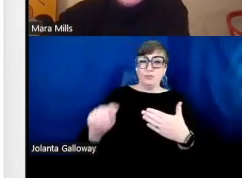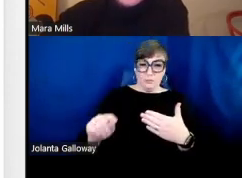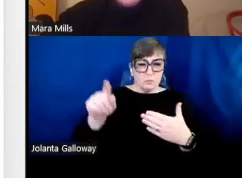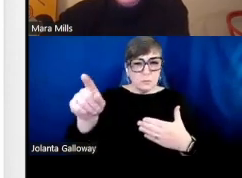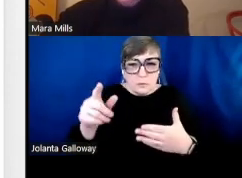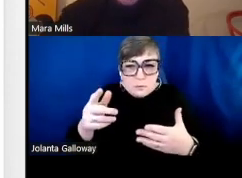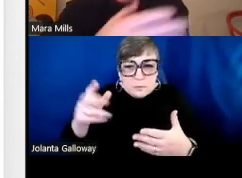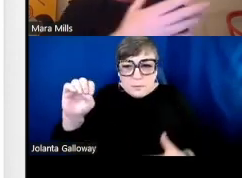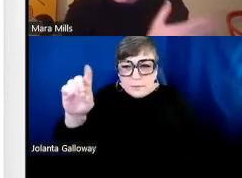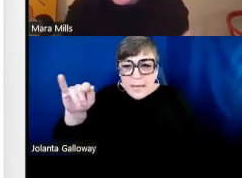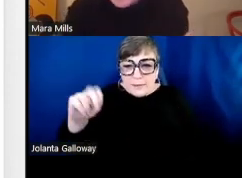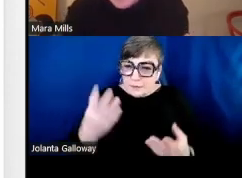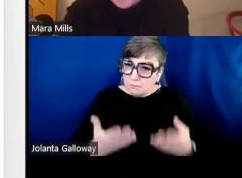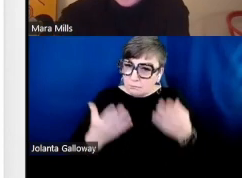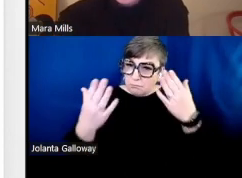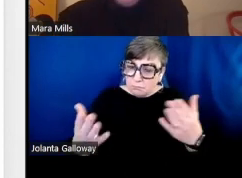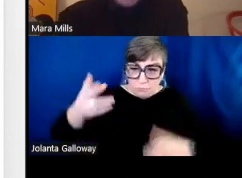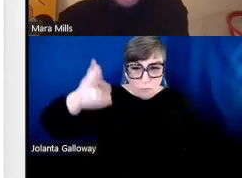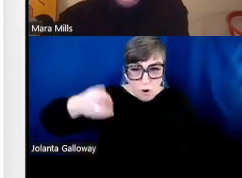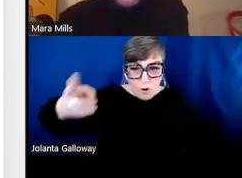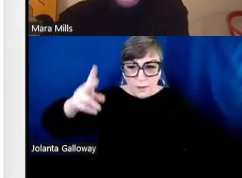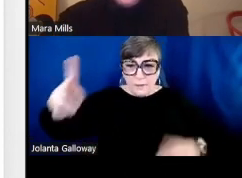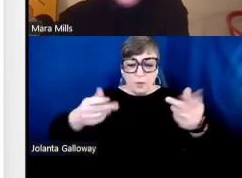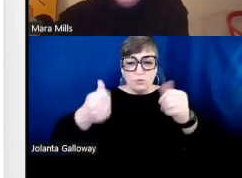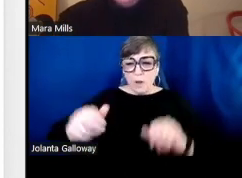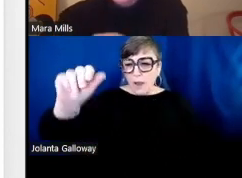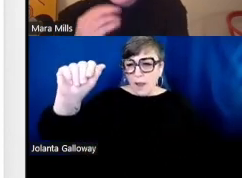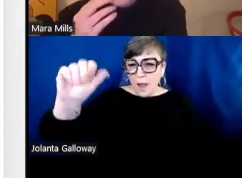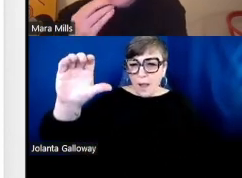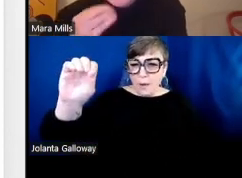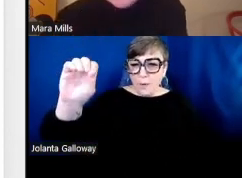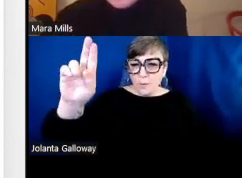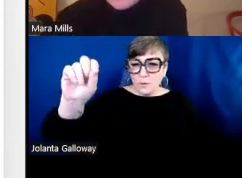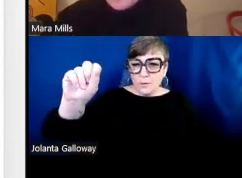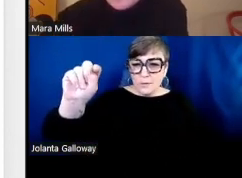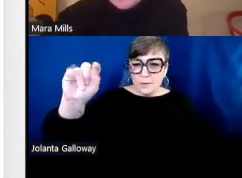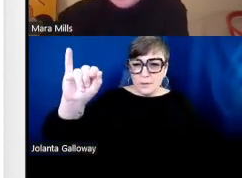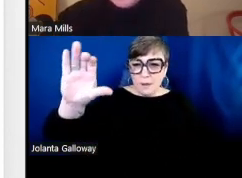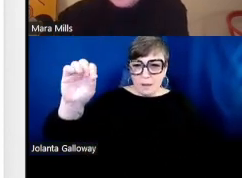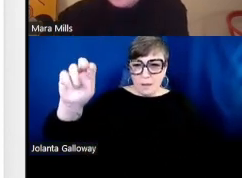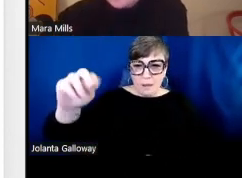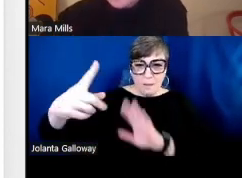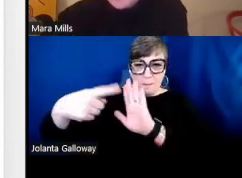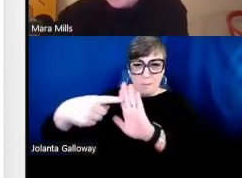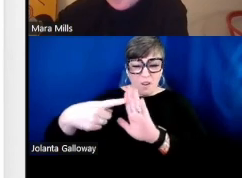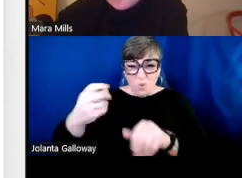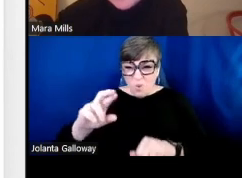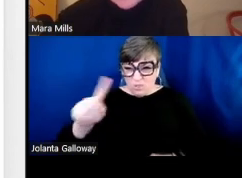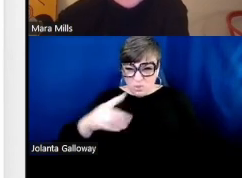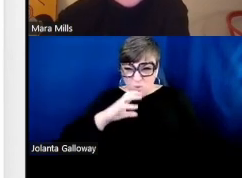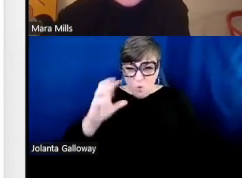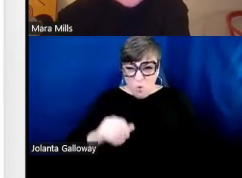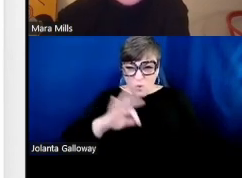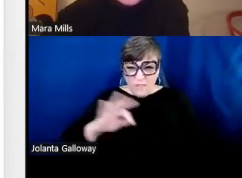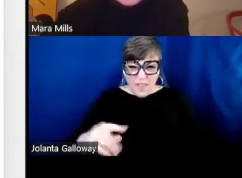hard of hearing people try the acousticon model of electrical aid or just stick with an old-fashioned horn ear trumpet